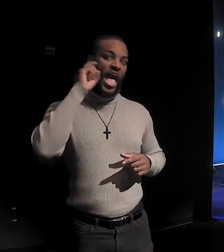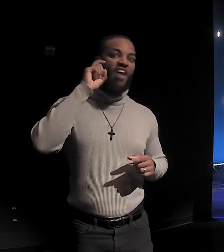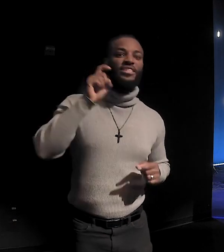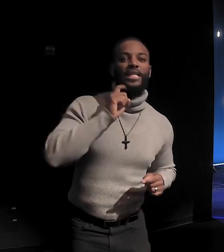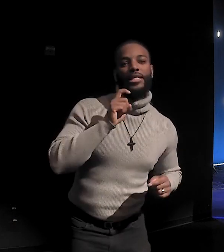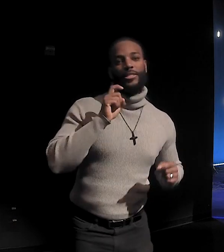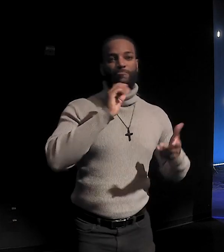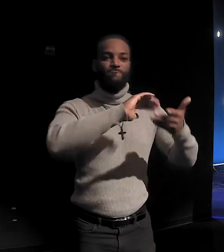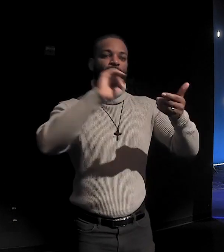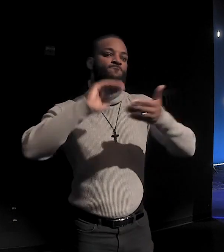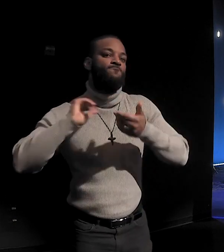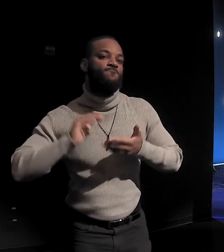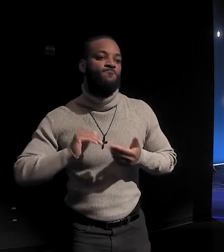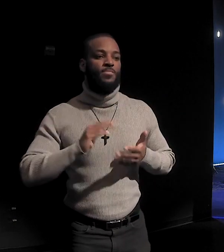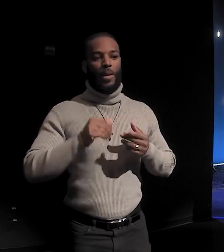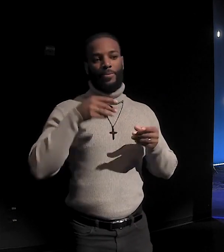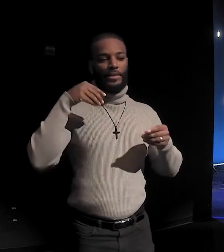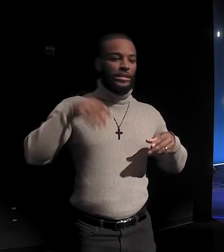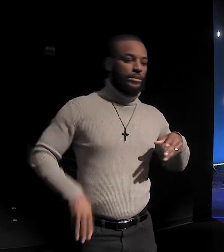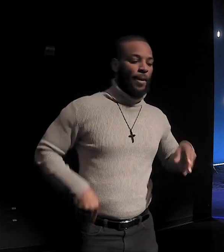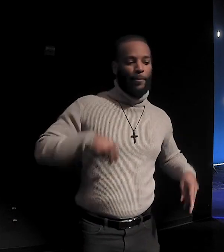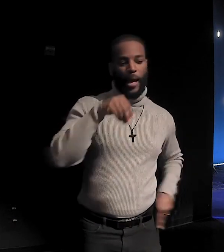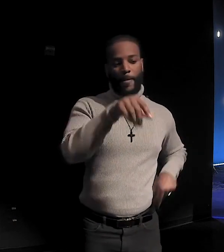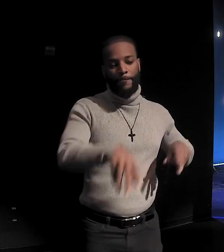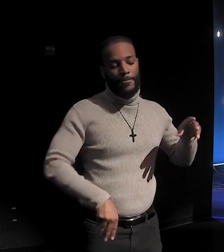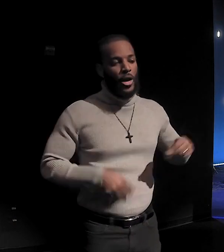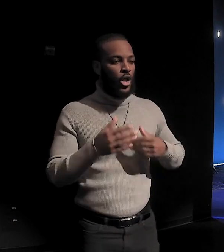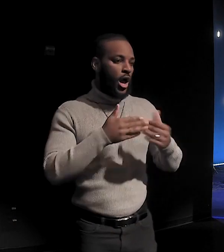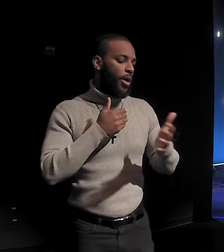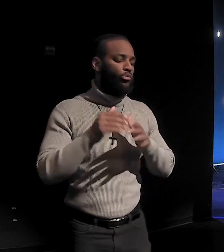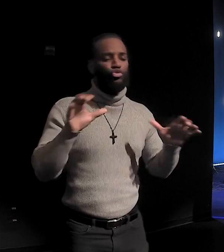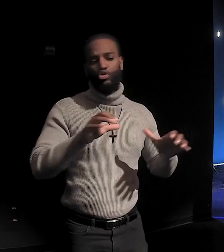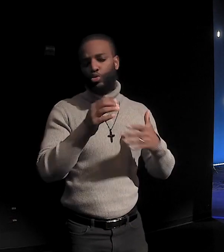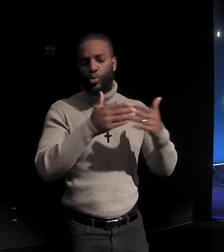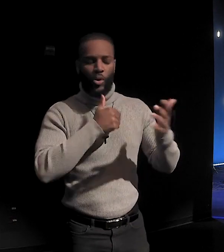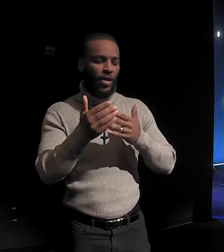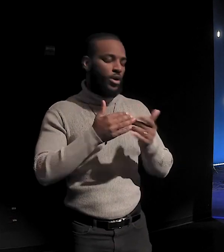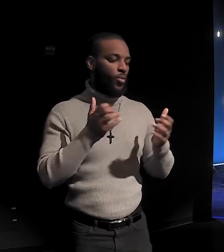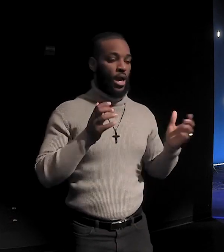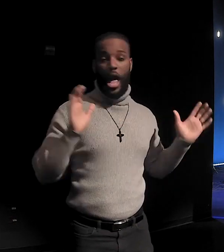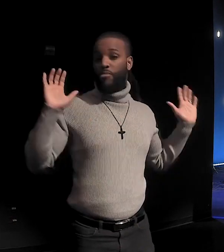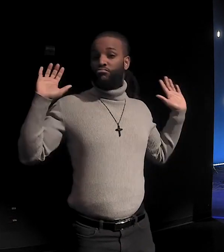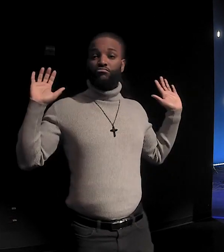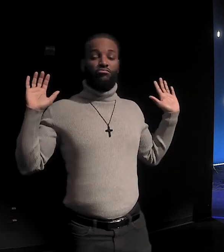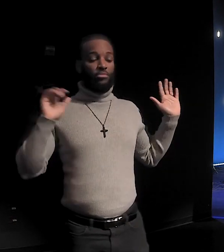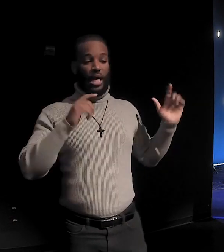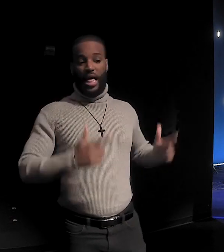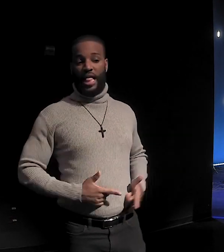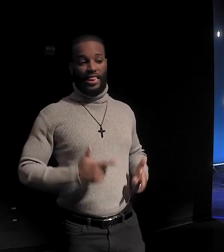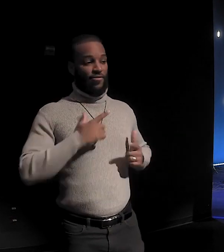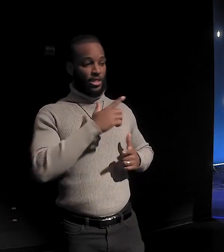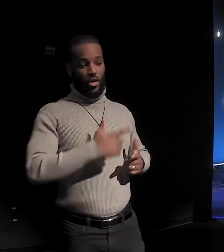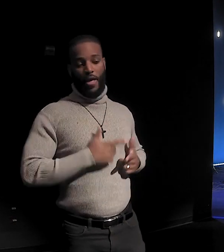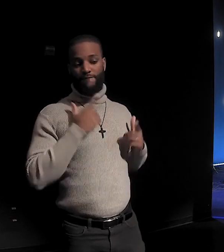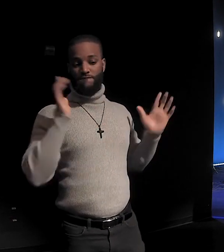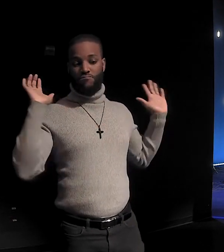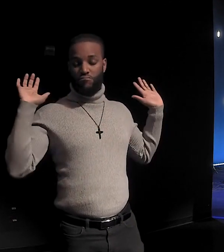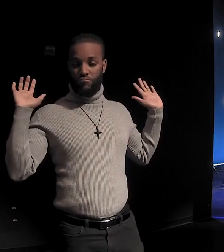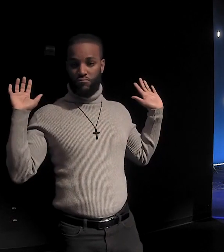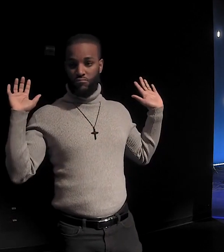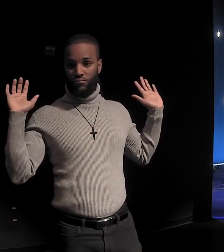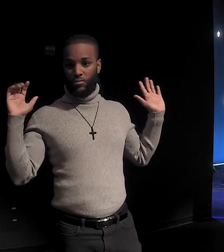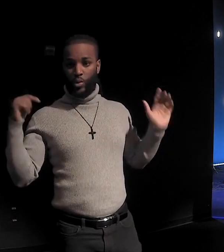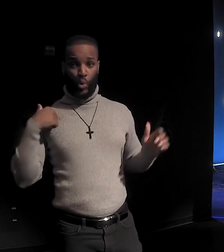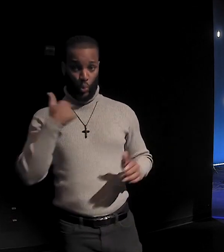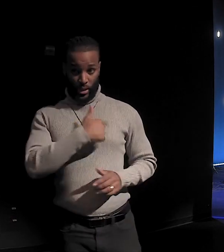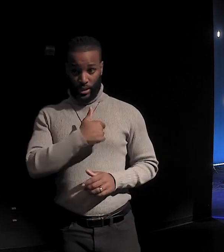I want to have sex with. I'm going to spend my money however I want to spend my money. I'm going to do whatever I want to do. Hey, they're living their conviction. We